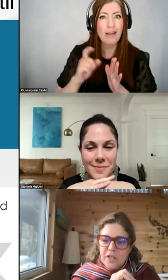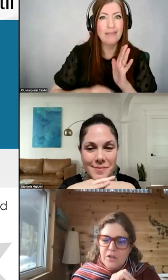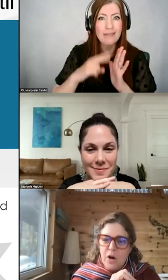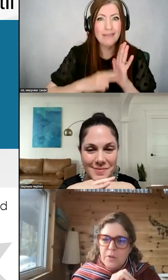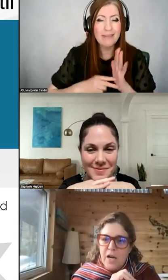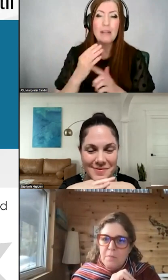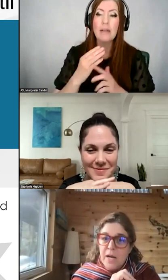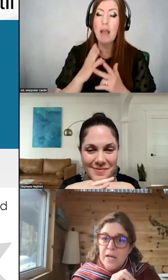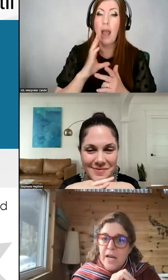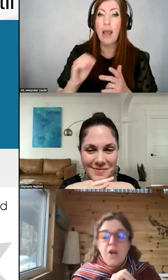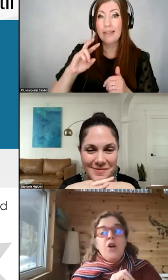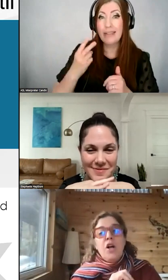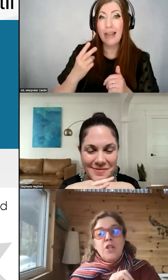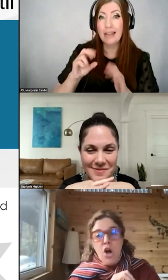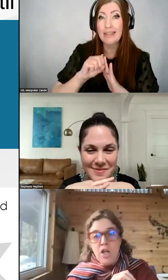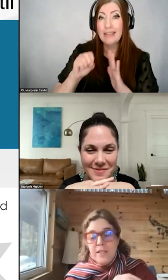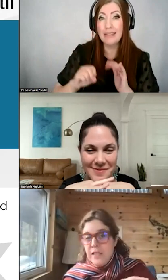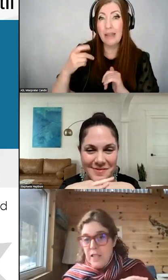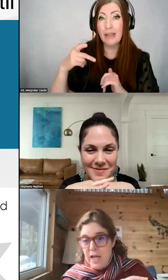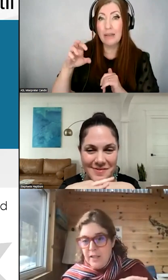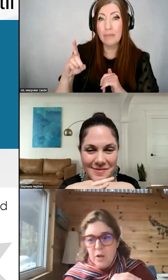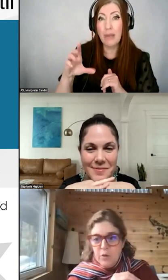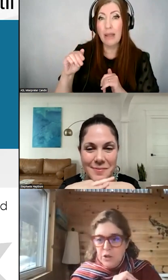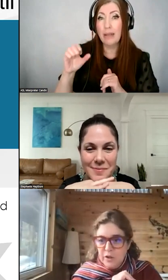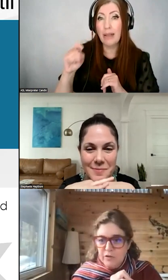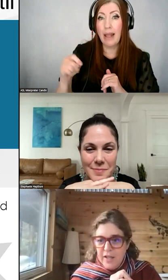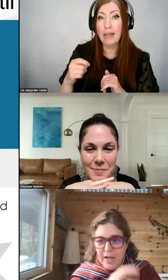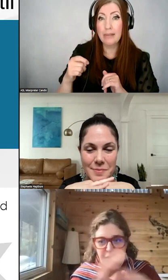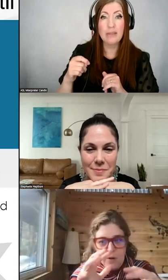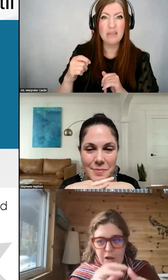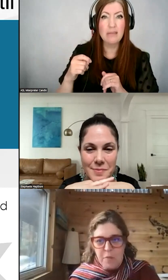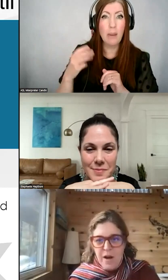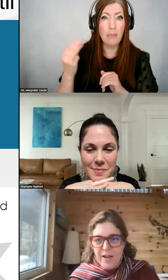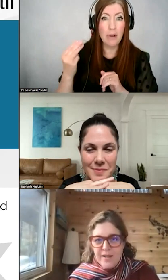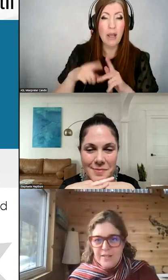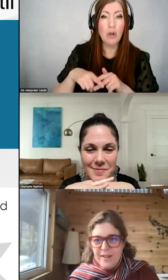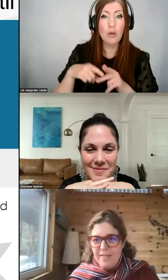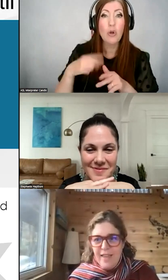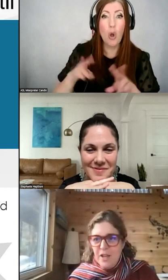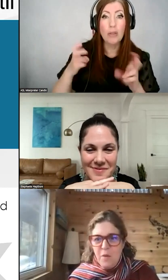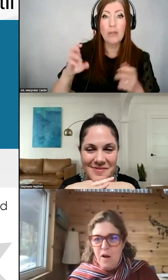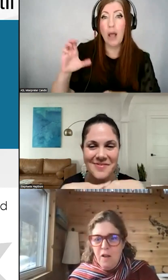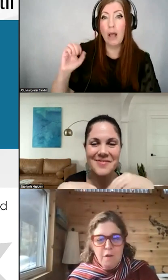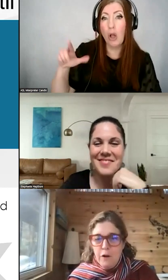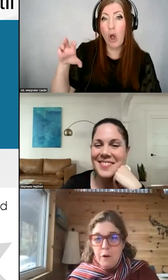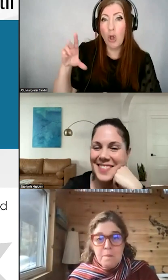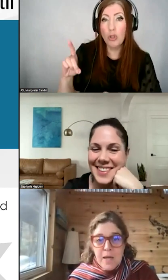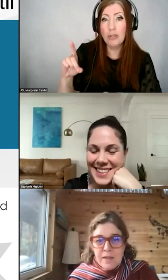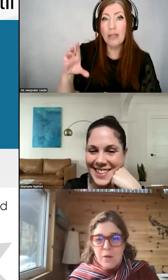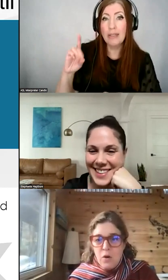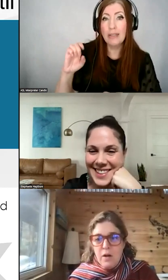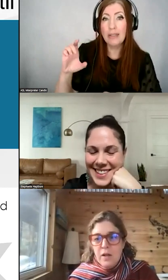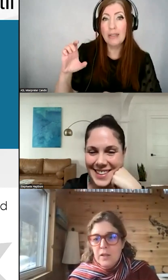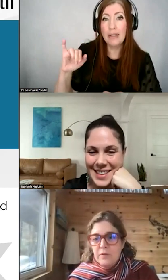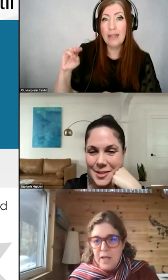that just dropped on Monday called Call Declined, which you can find anywhere you get your podcasts. Again, thank you all for your